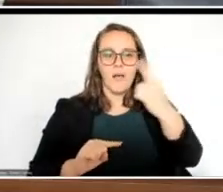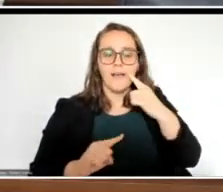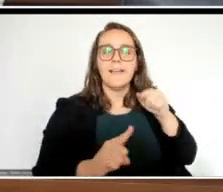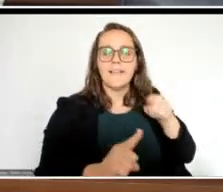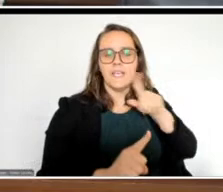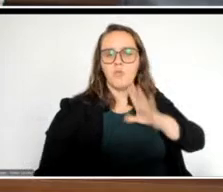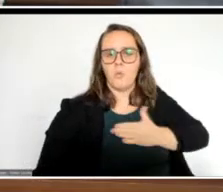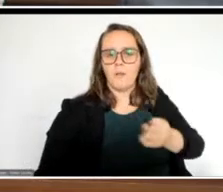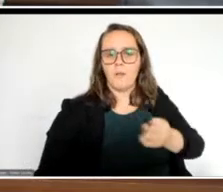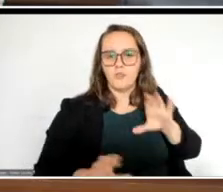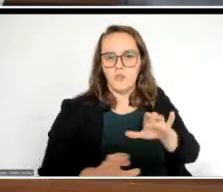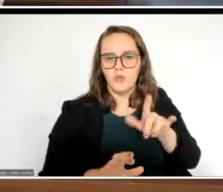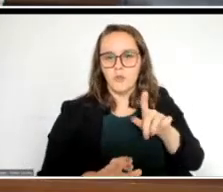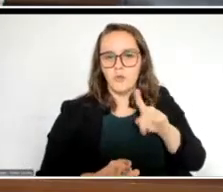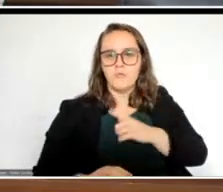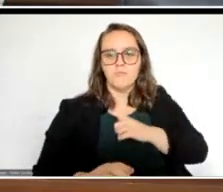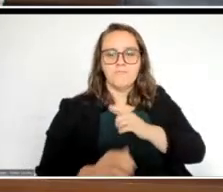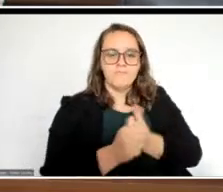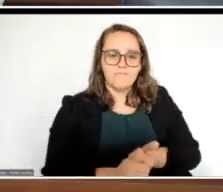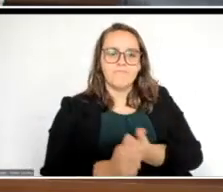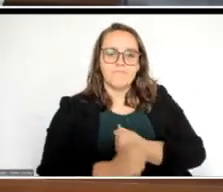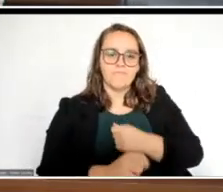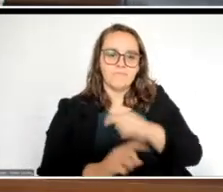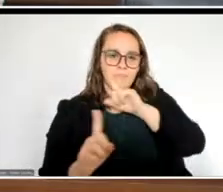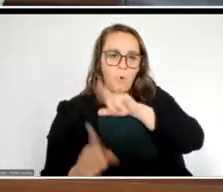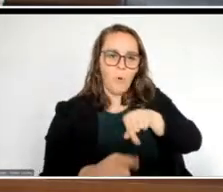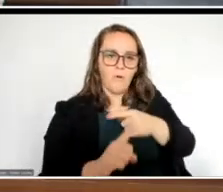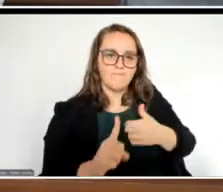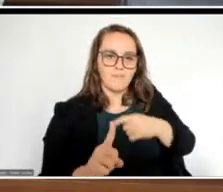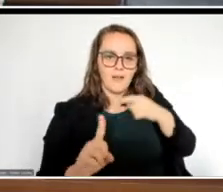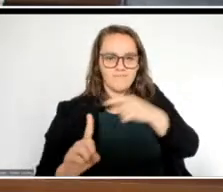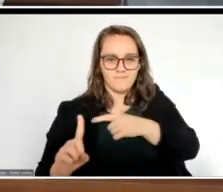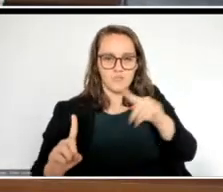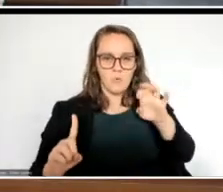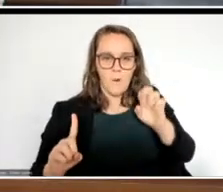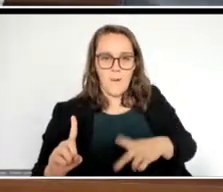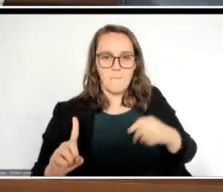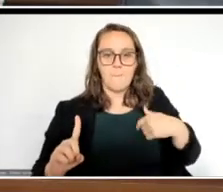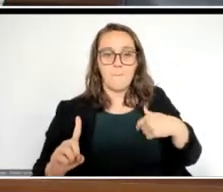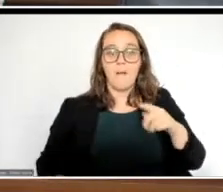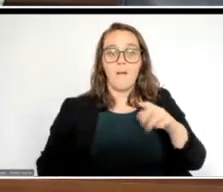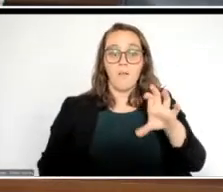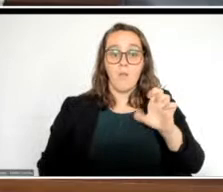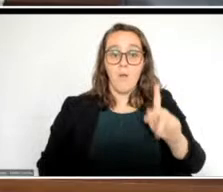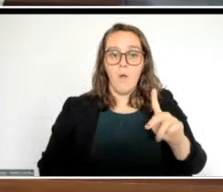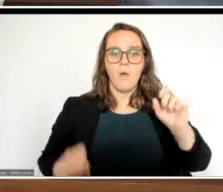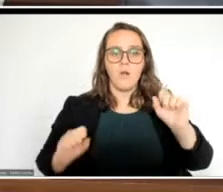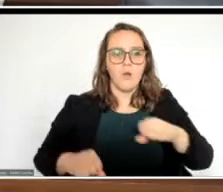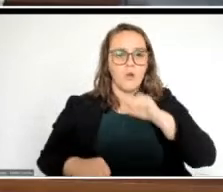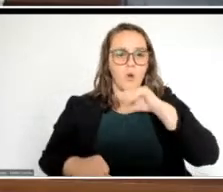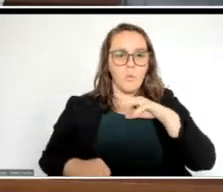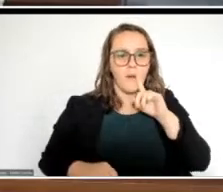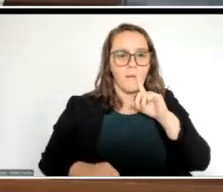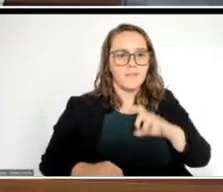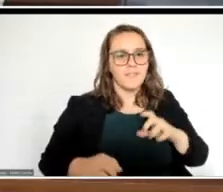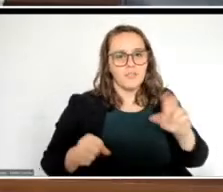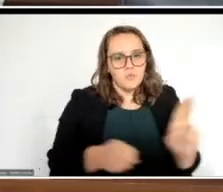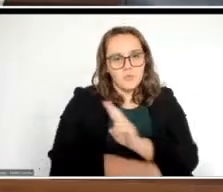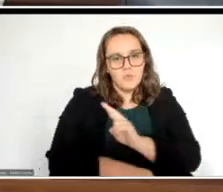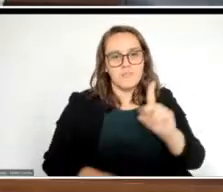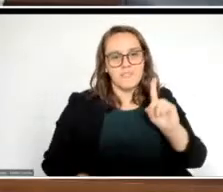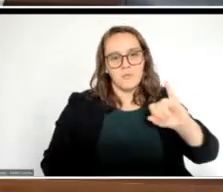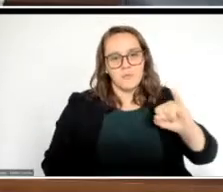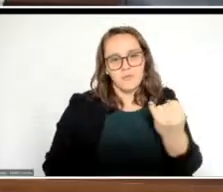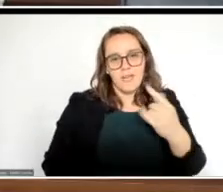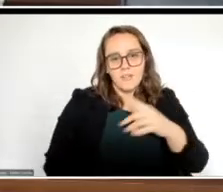was doing so for a specific purpose, so Clark could corruptly employ the Justice Department's authority to help persuade